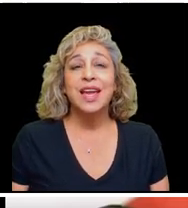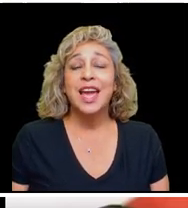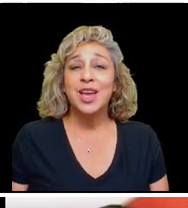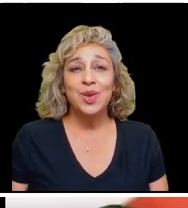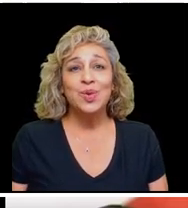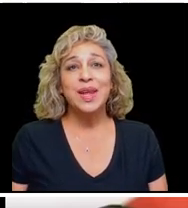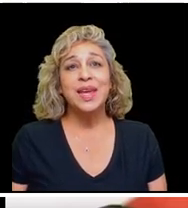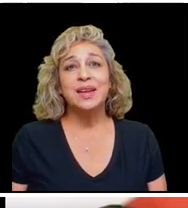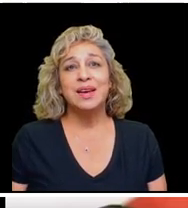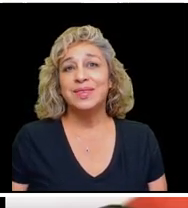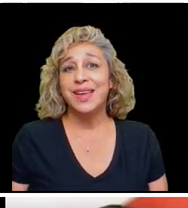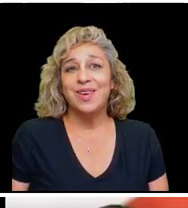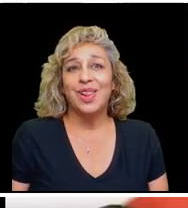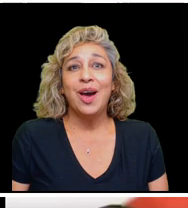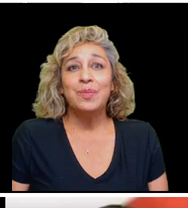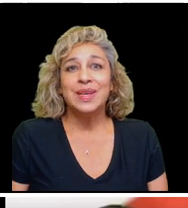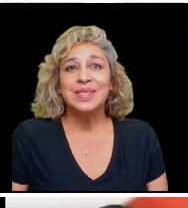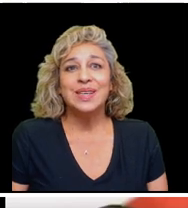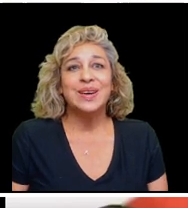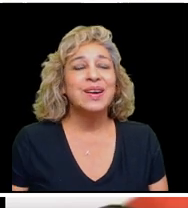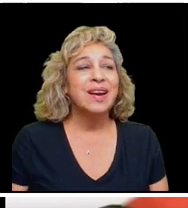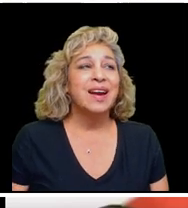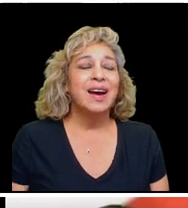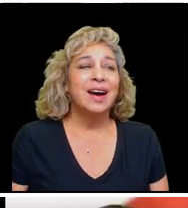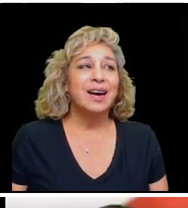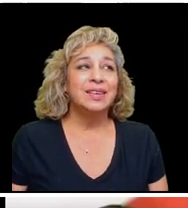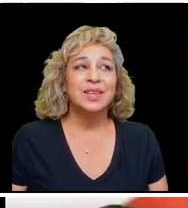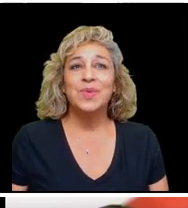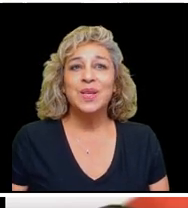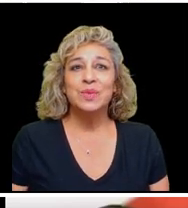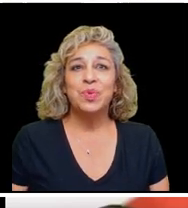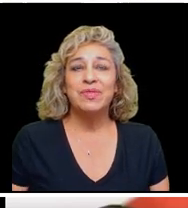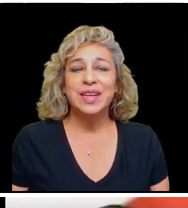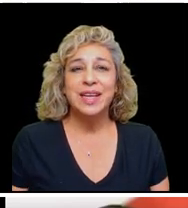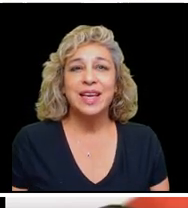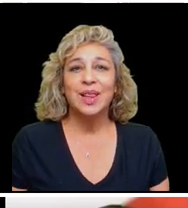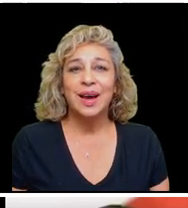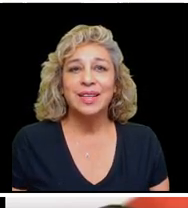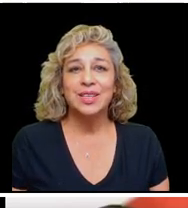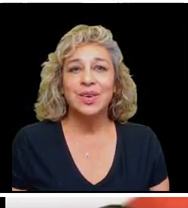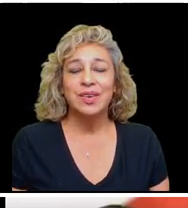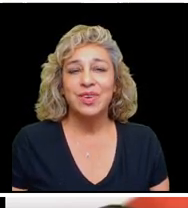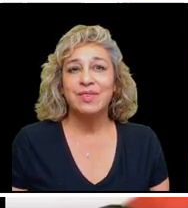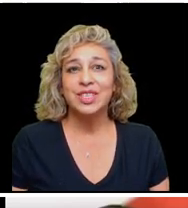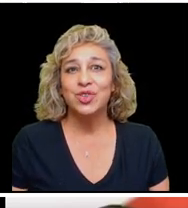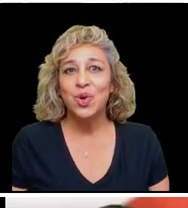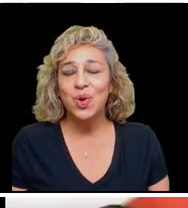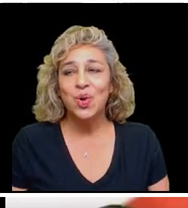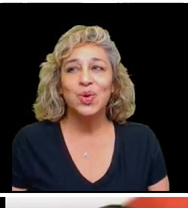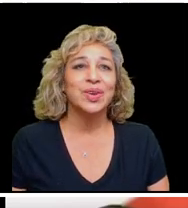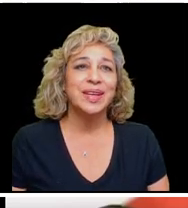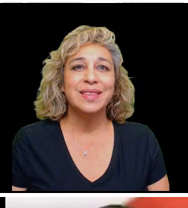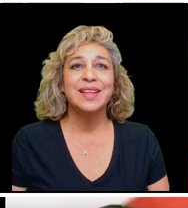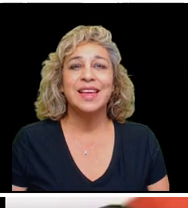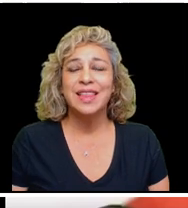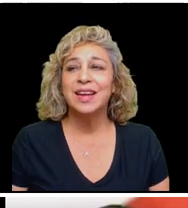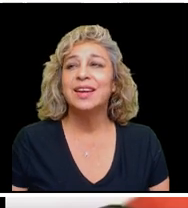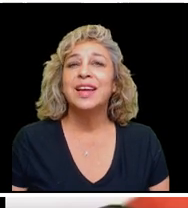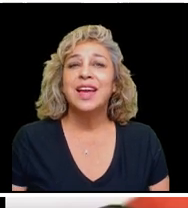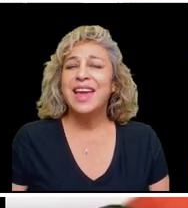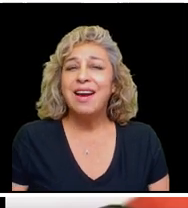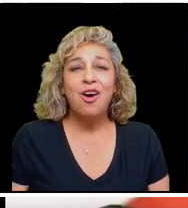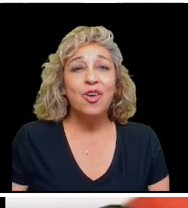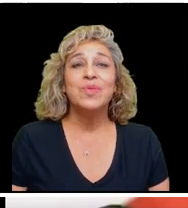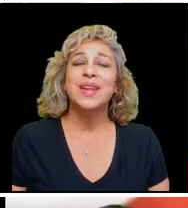and you need say a clot buster something to prevent a clot or if you have a stroke anything like that